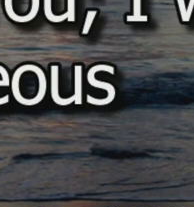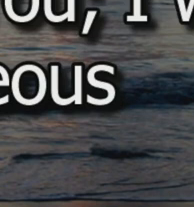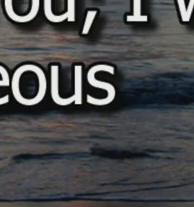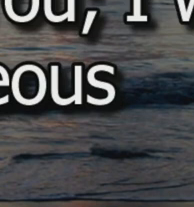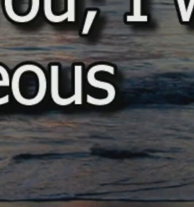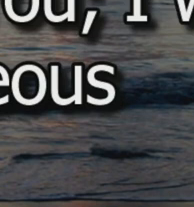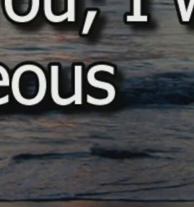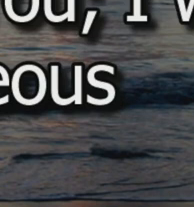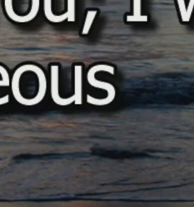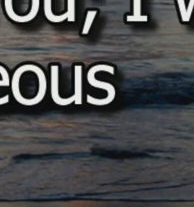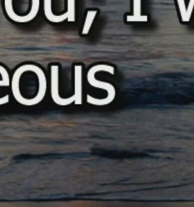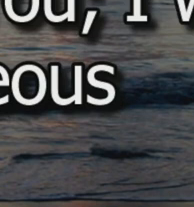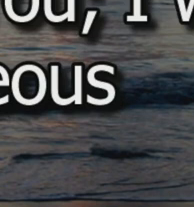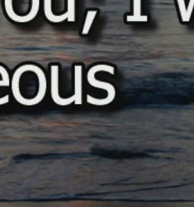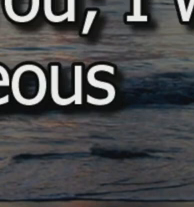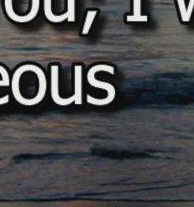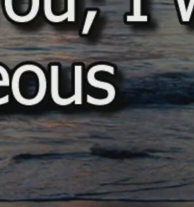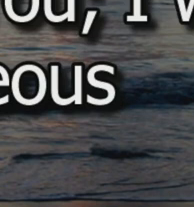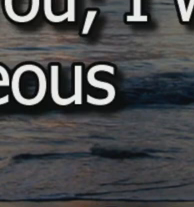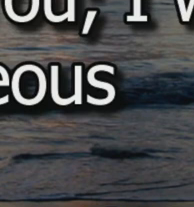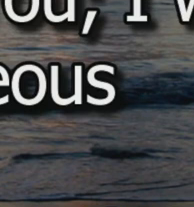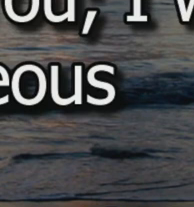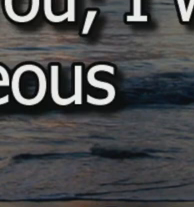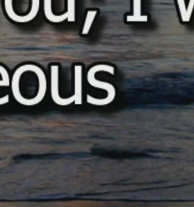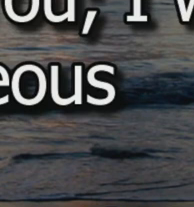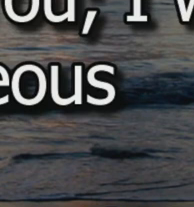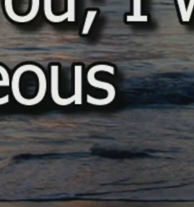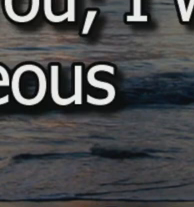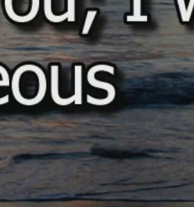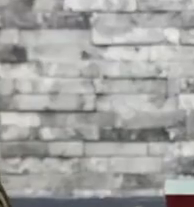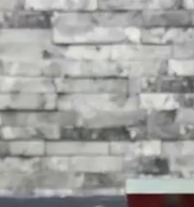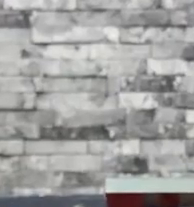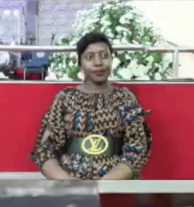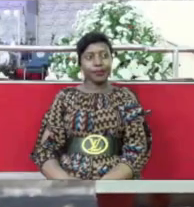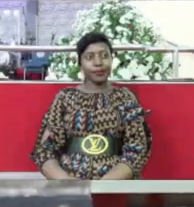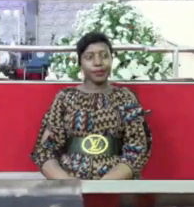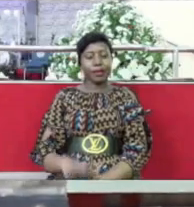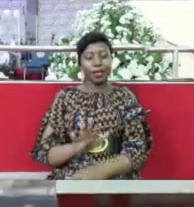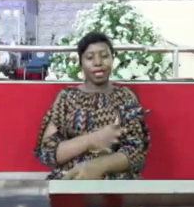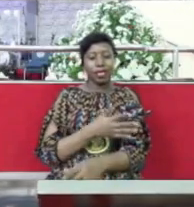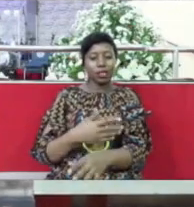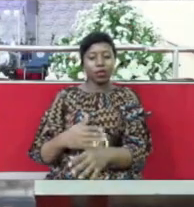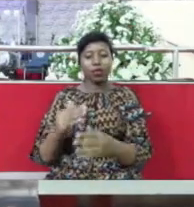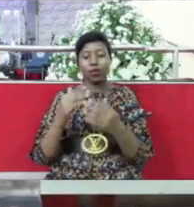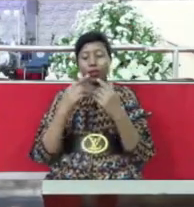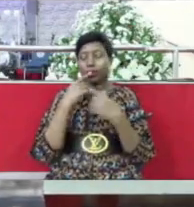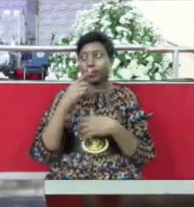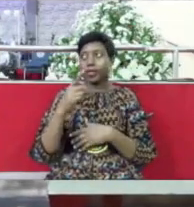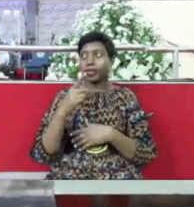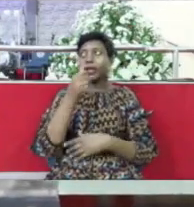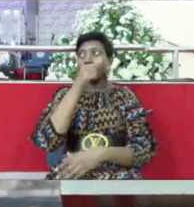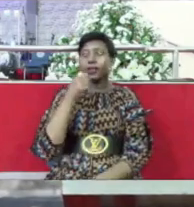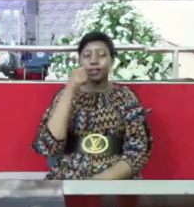alisema, ninayo siri. I have a secret. Mejua siri. Anaimba kawimbo kanaendaga tu hivyo siri tu. Na siri